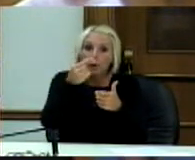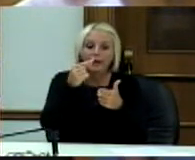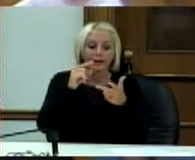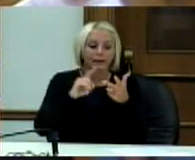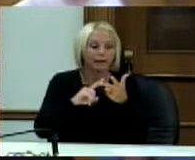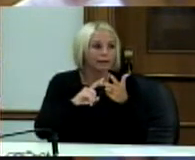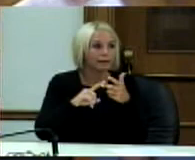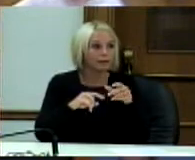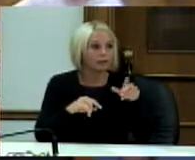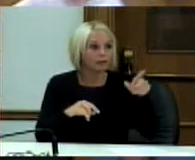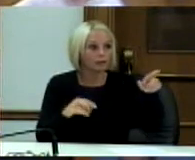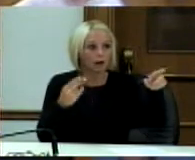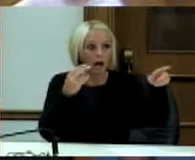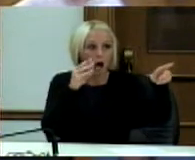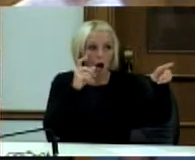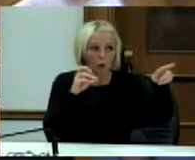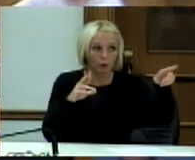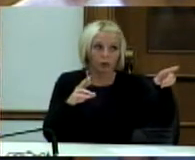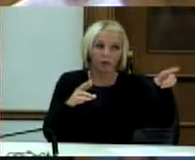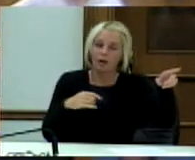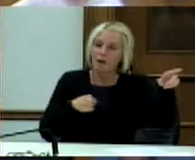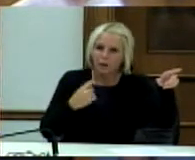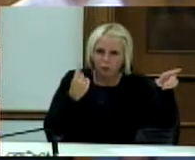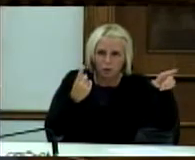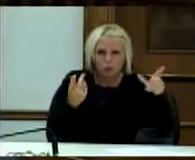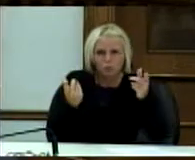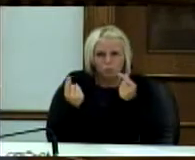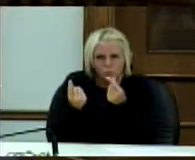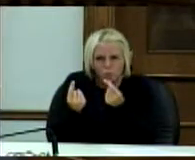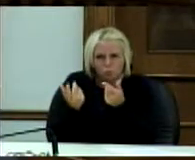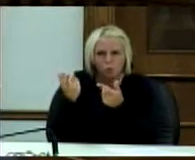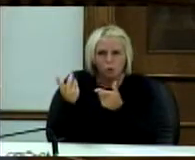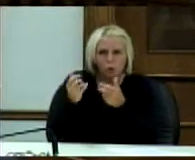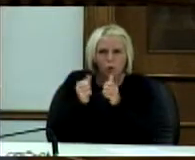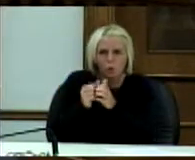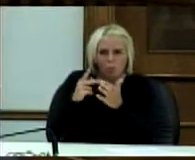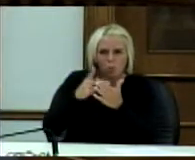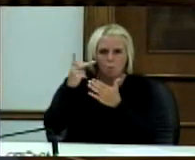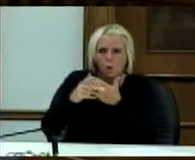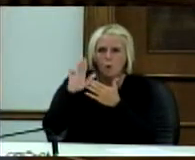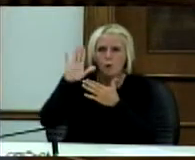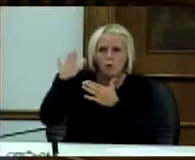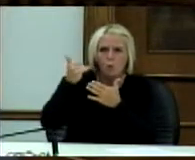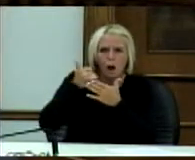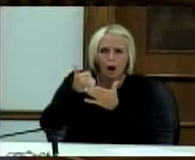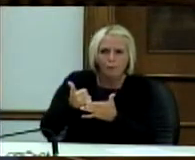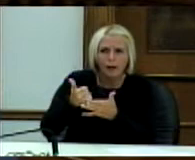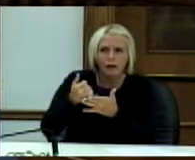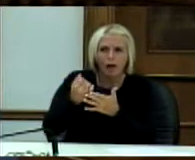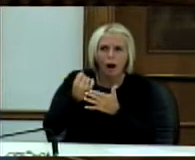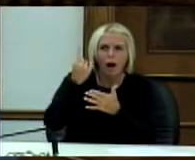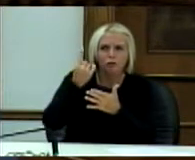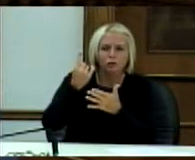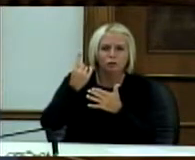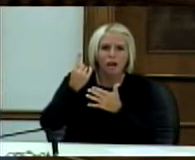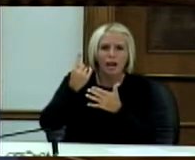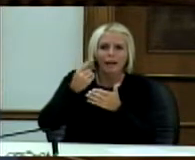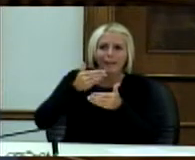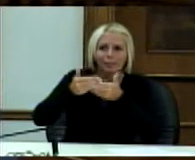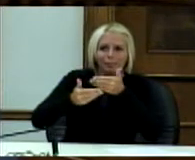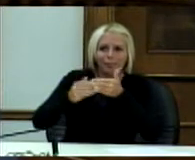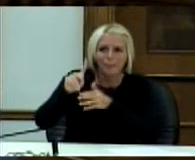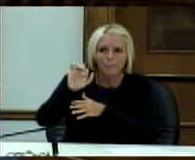too. So, help me understand again now, what are you gonna be doing with this program? You're helping them